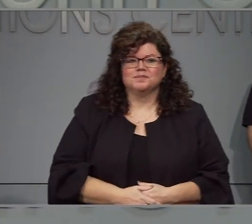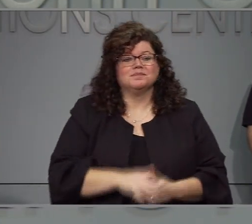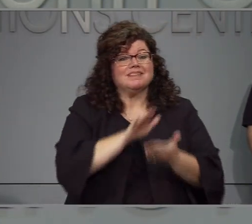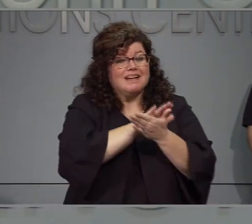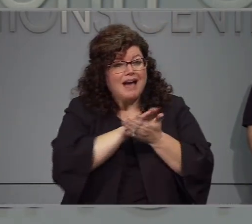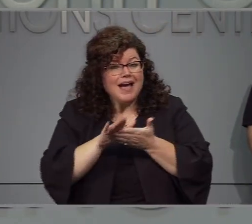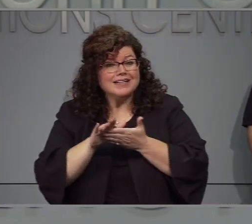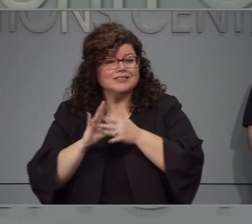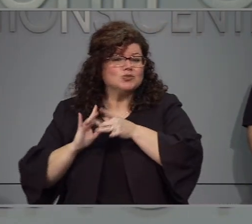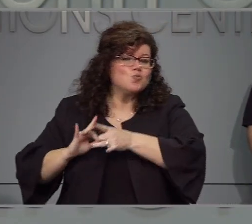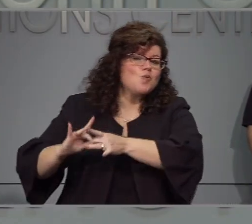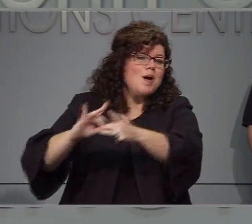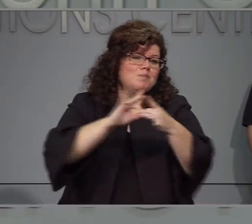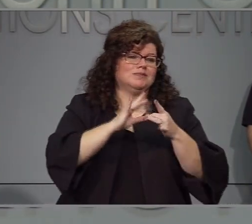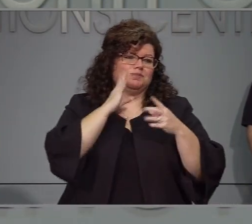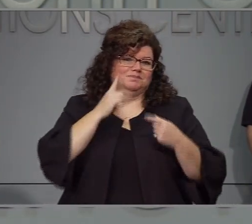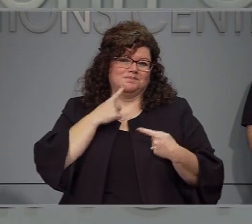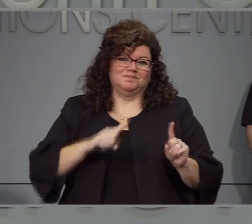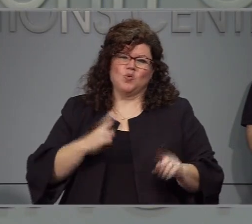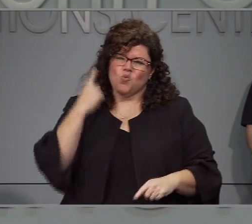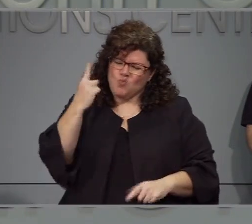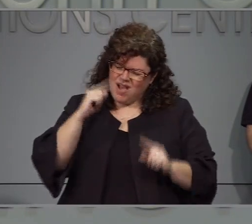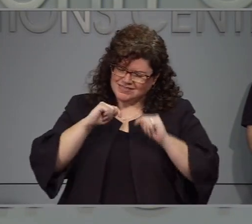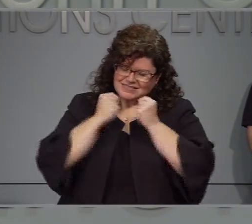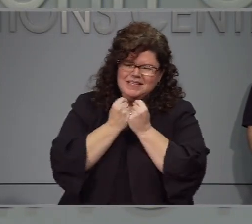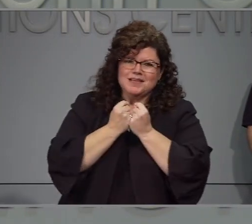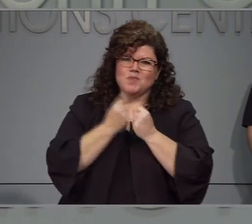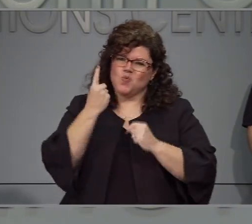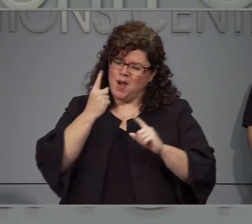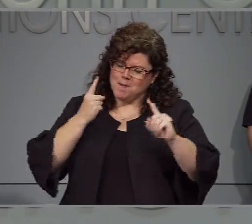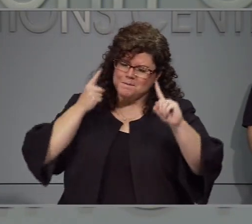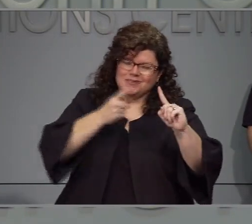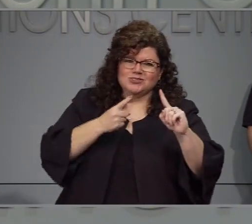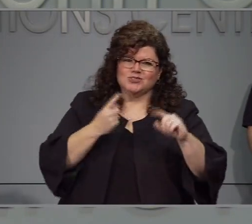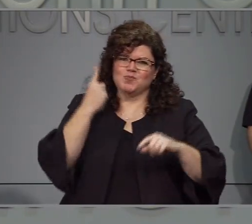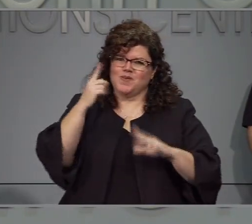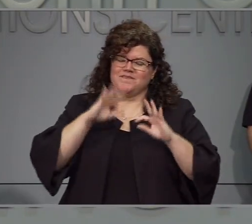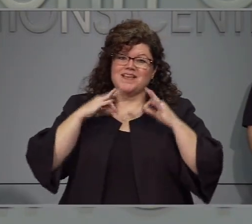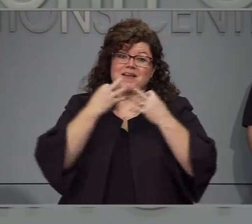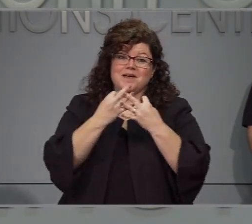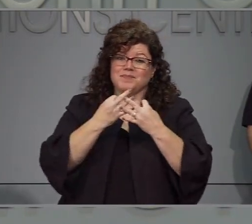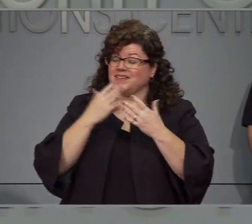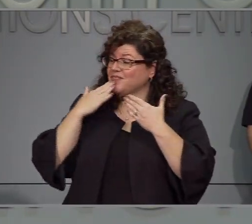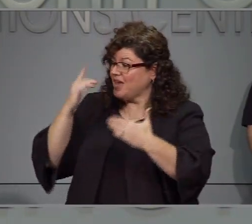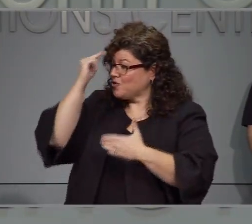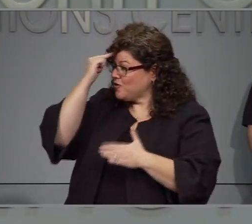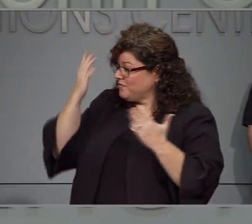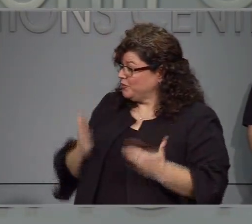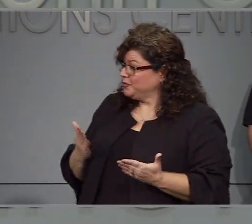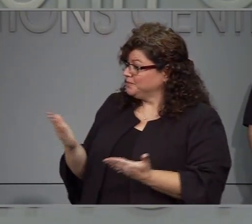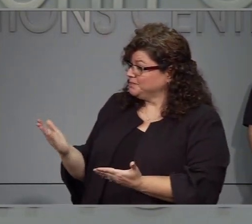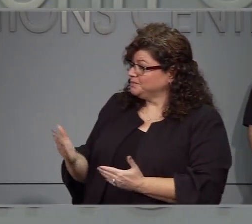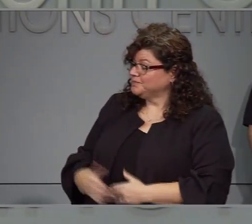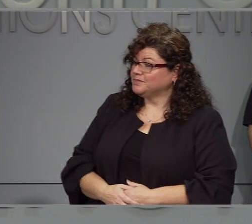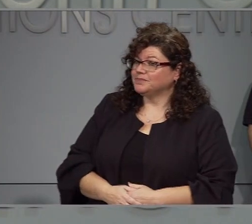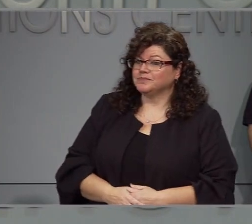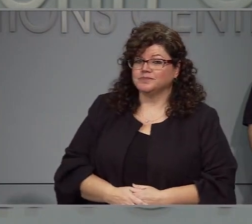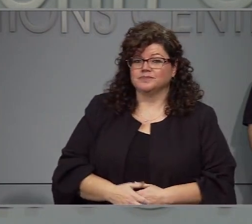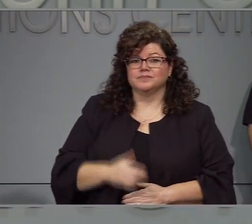cooperation, we'll all get through this together as one team, one mission, and one family. Thank you, Governor.